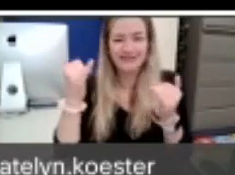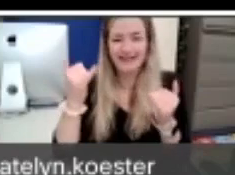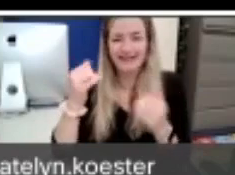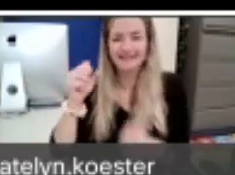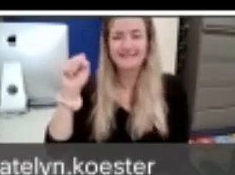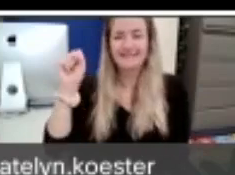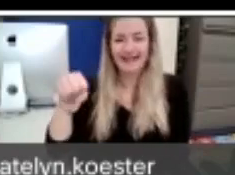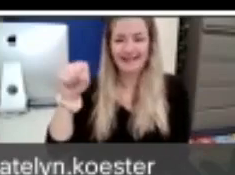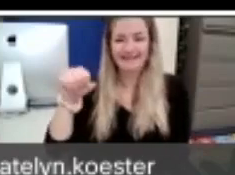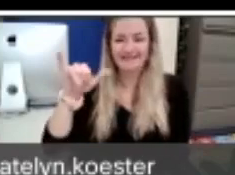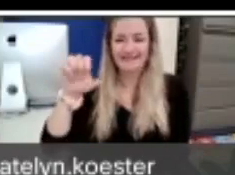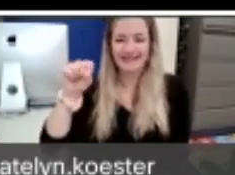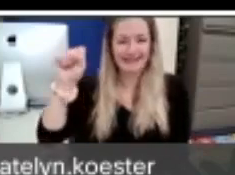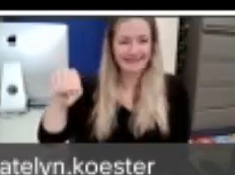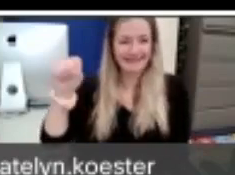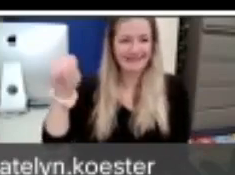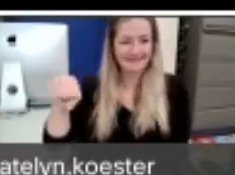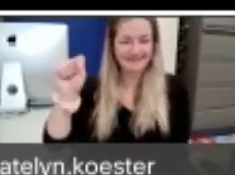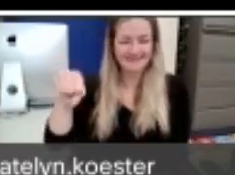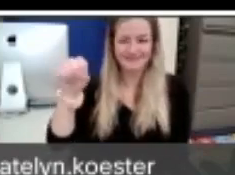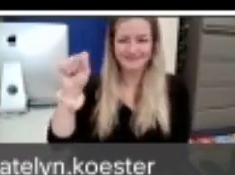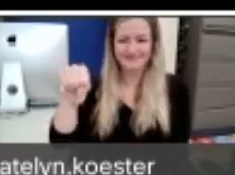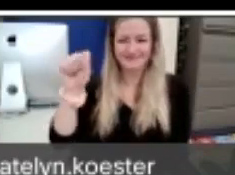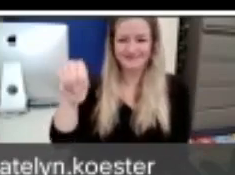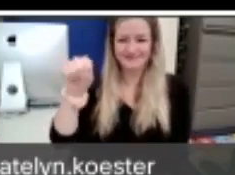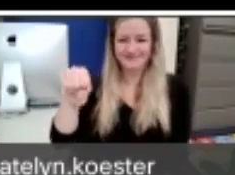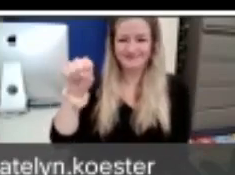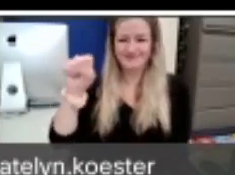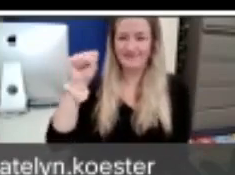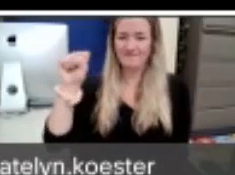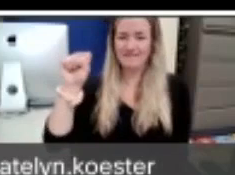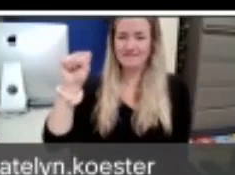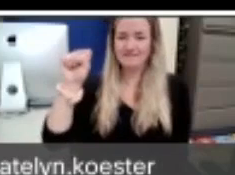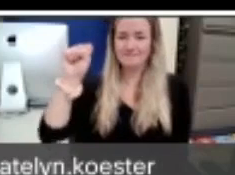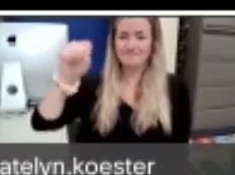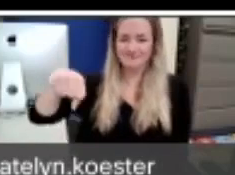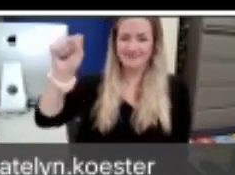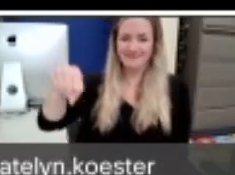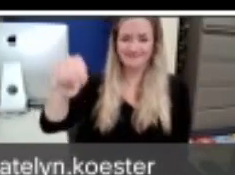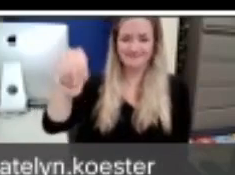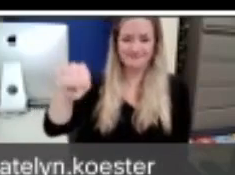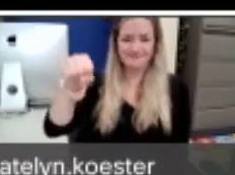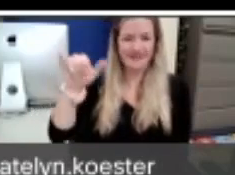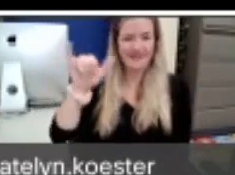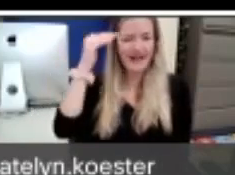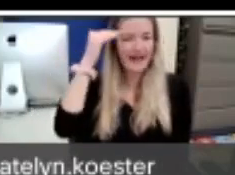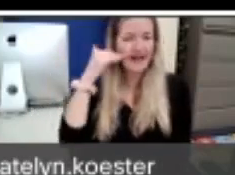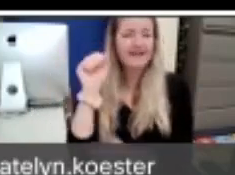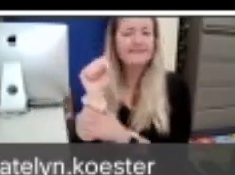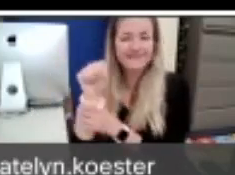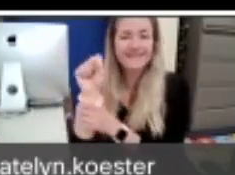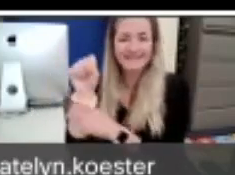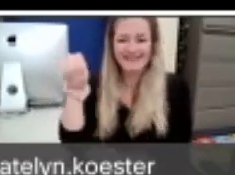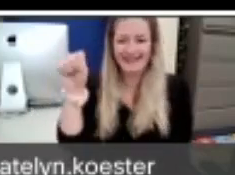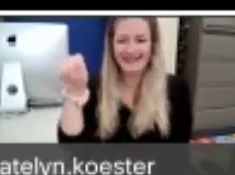Great job. So first word that you're going to learn, I'm going to teach you today, is yes. So it's the letter S and